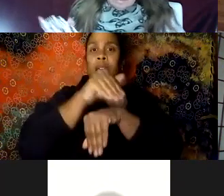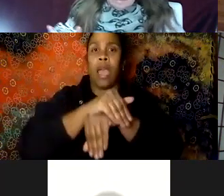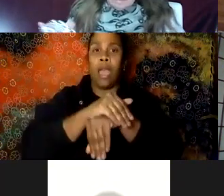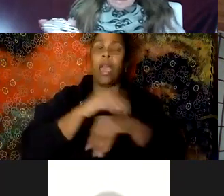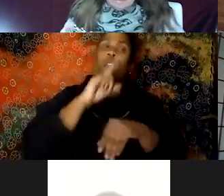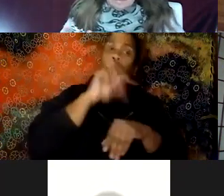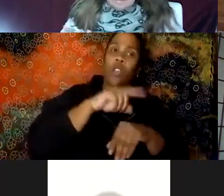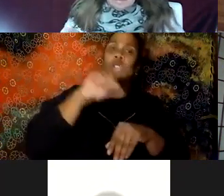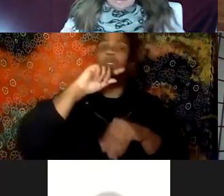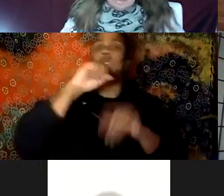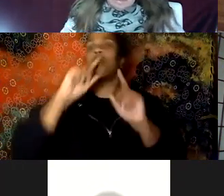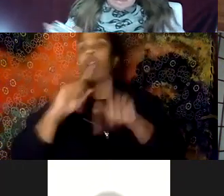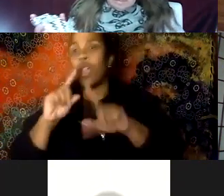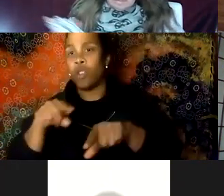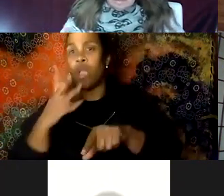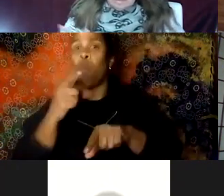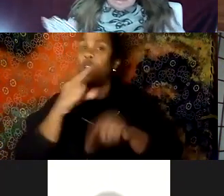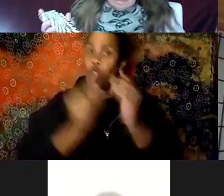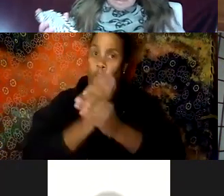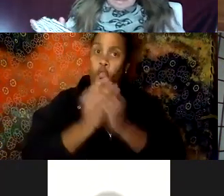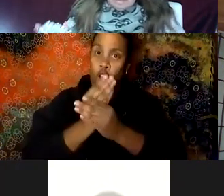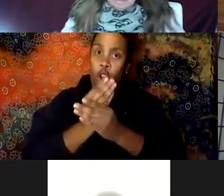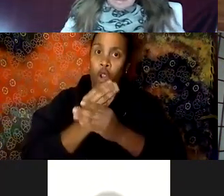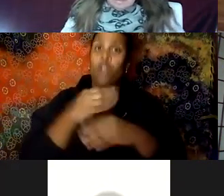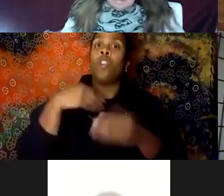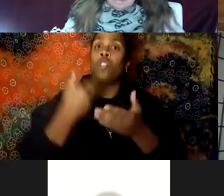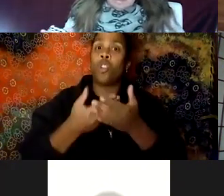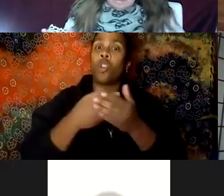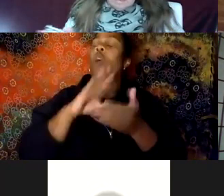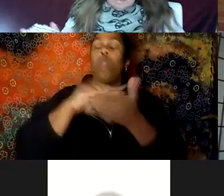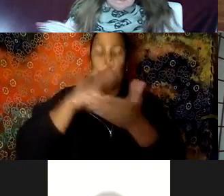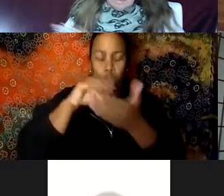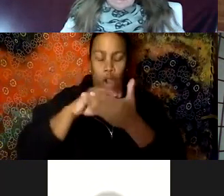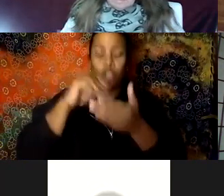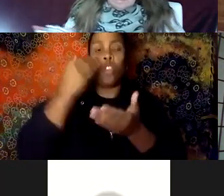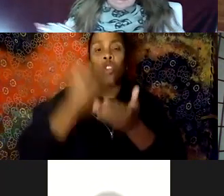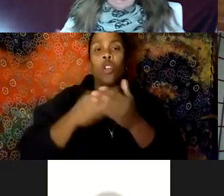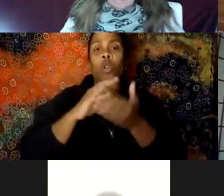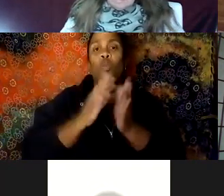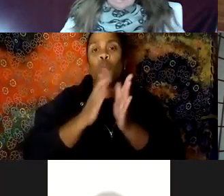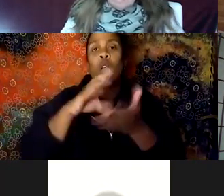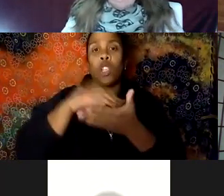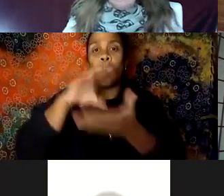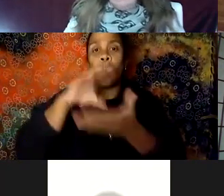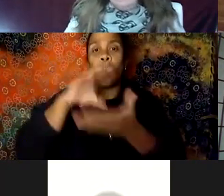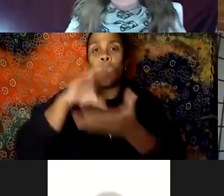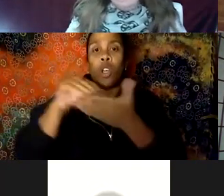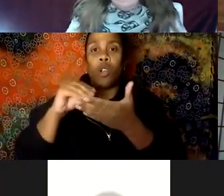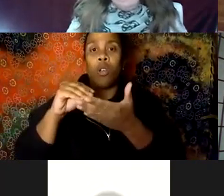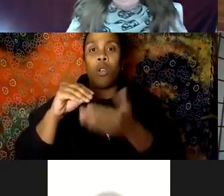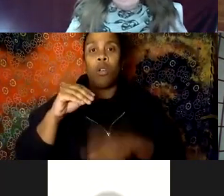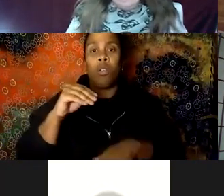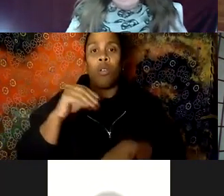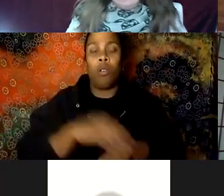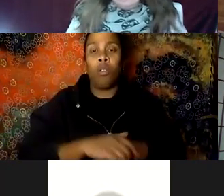Right? It's a great way to open to your own intuition. It's a great way to learn from the answers and the responses we give. Even just people are asking these questions